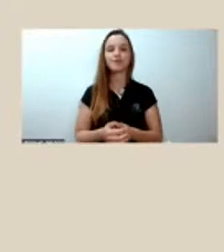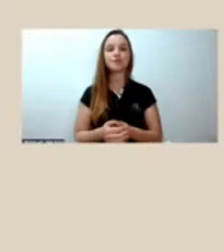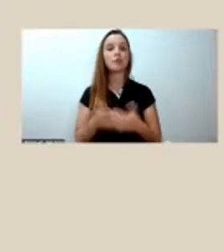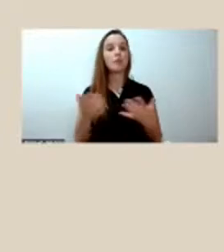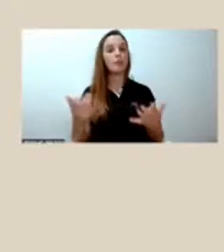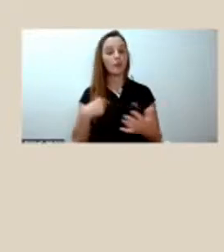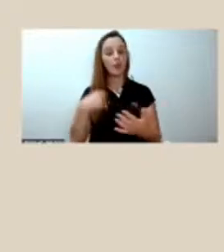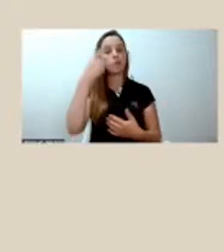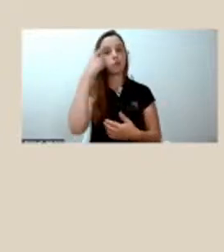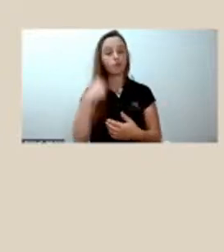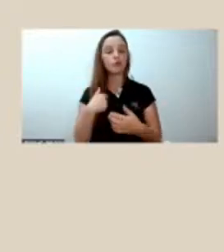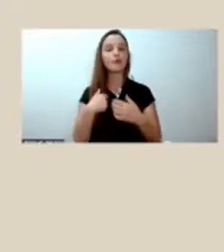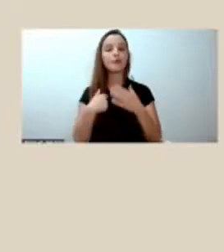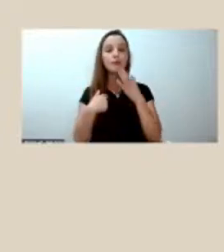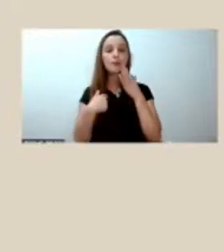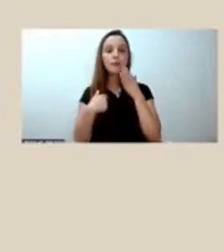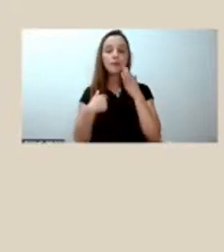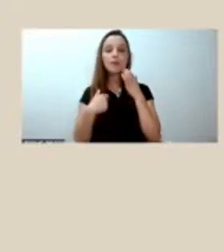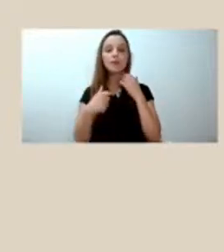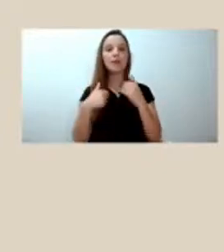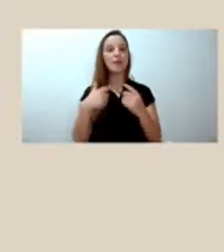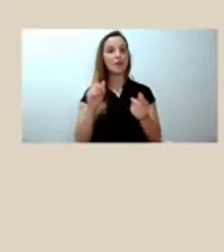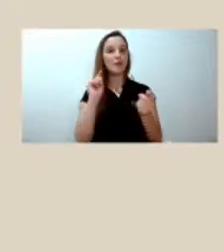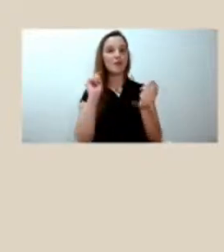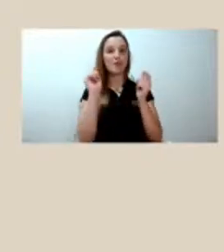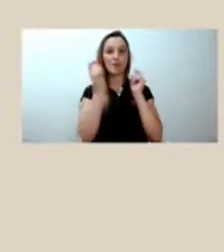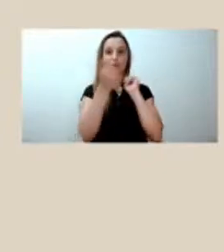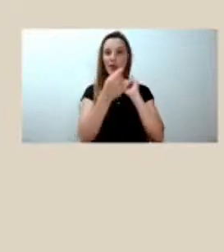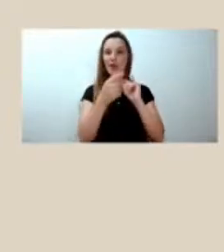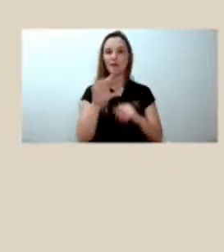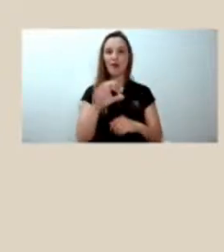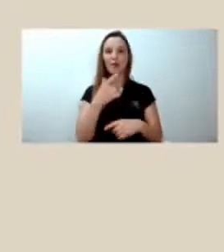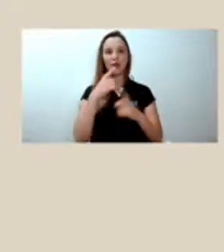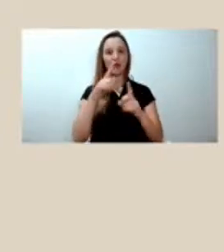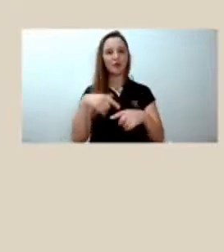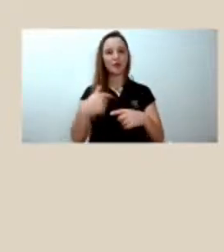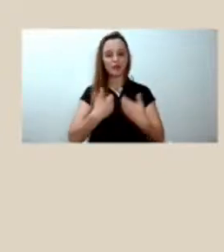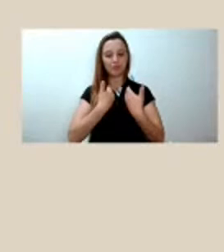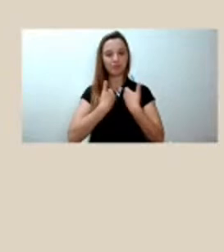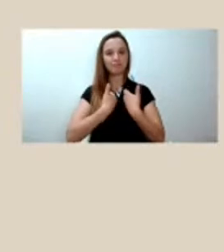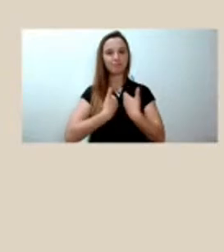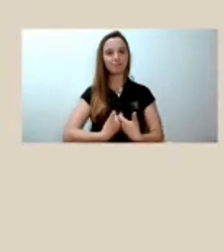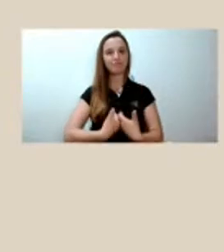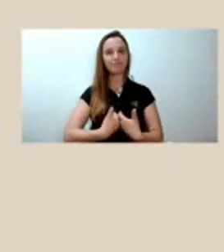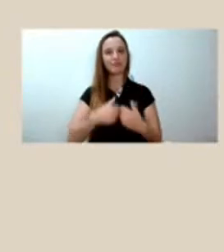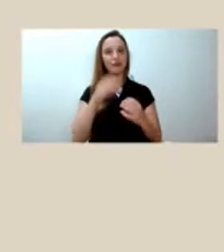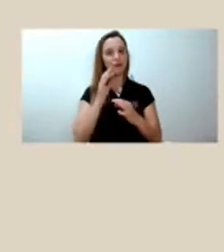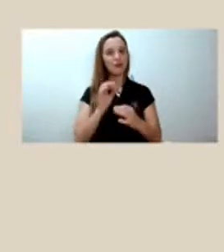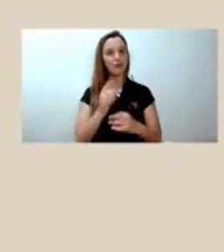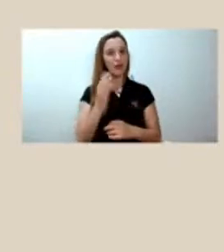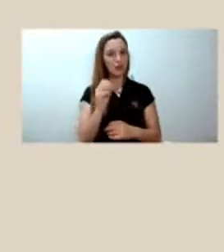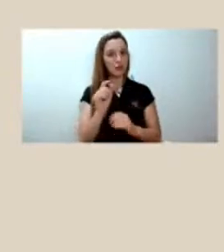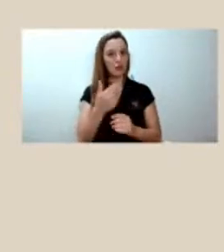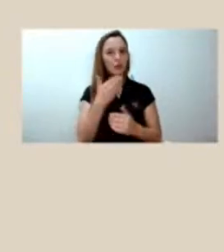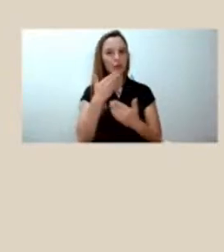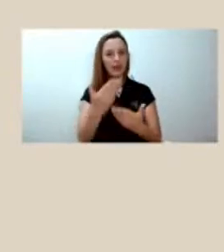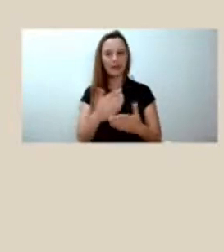again transform into my professional presenter self. So give me a few seconds, please, and thank